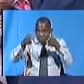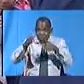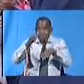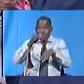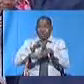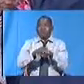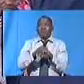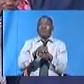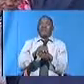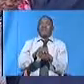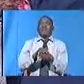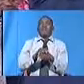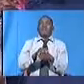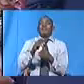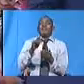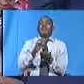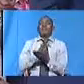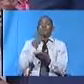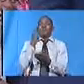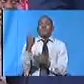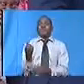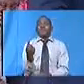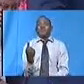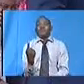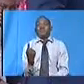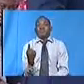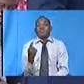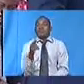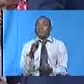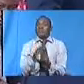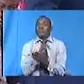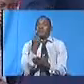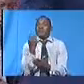on the accounting portion of the pink sheet.